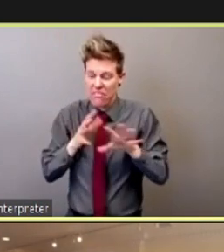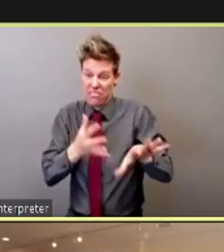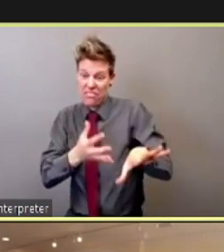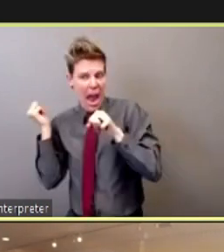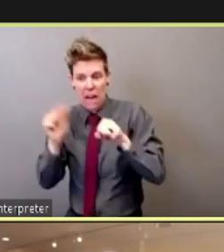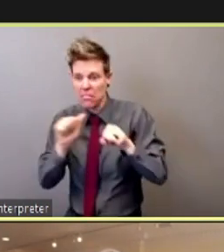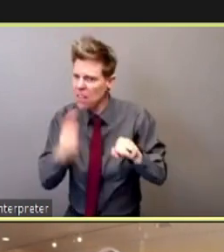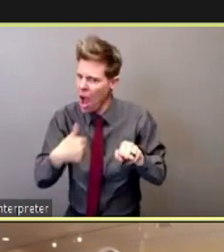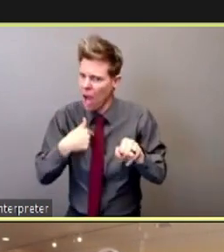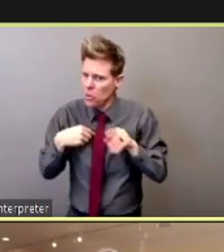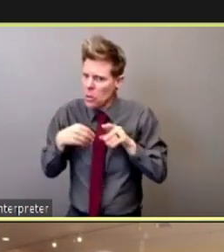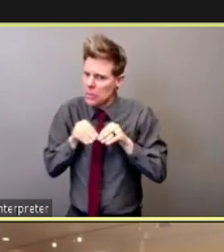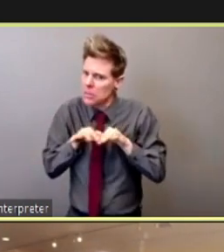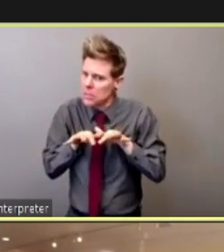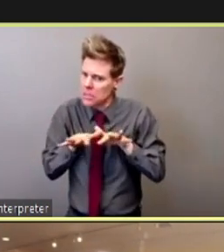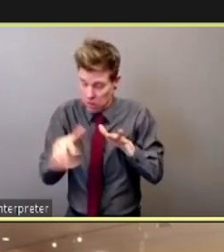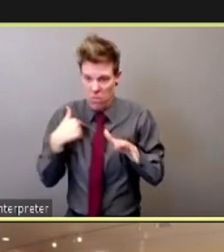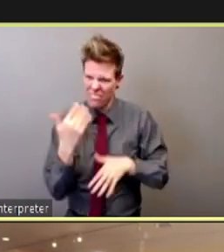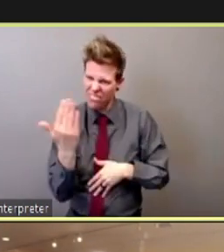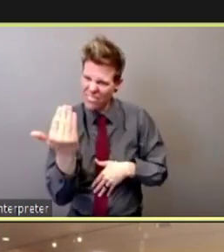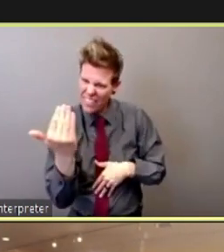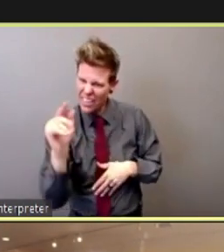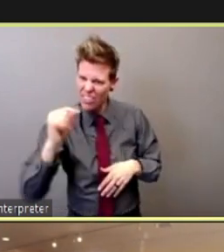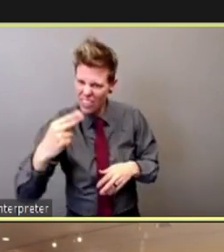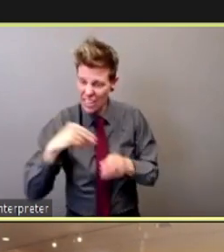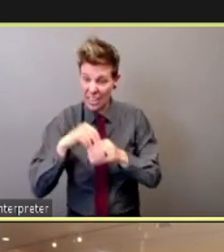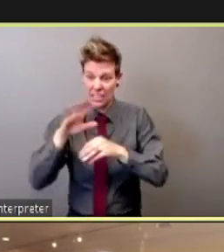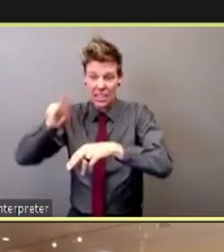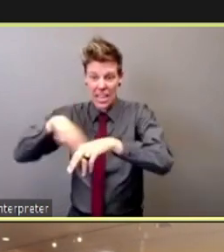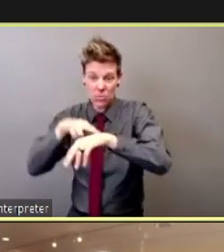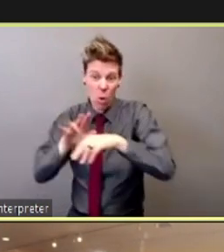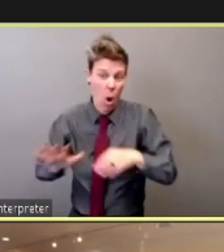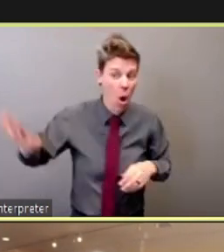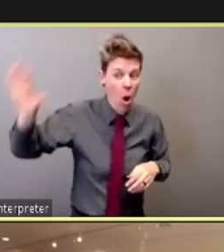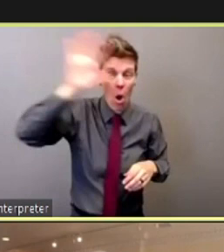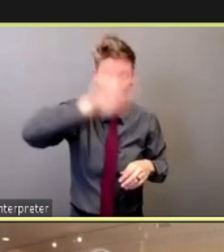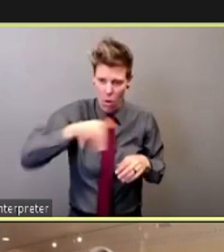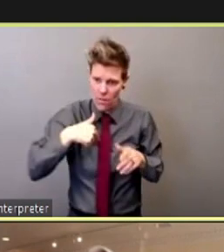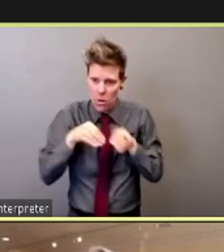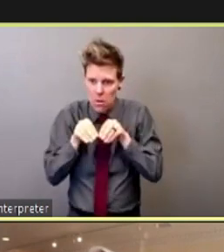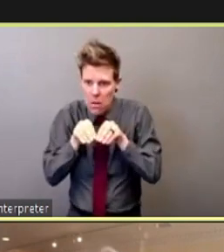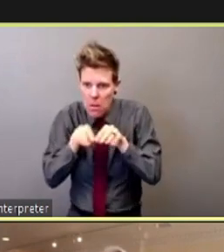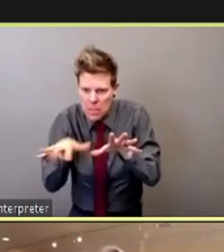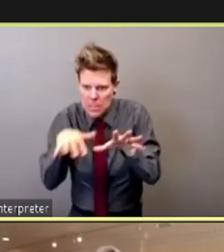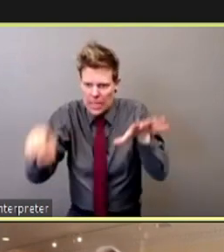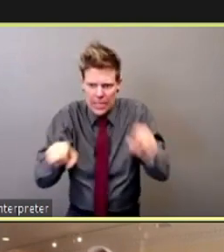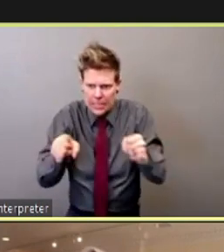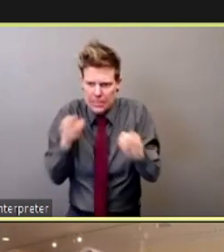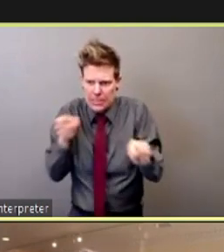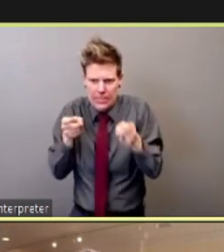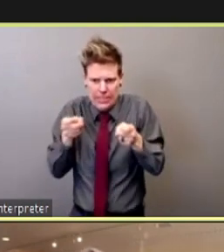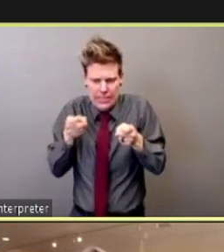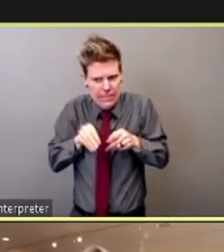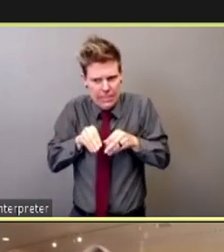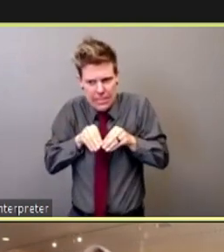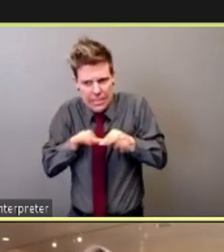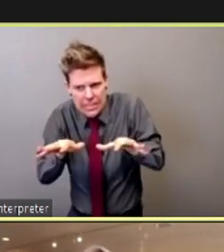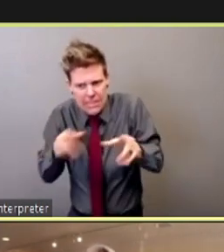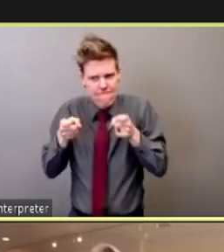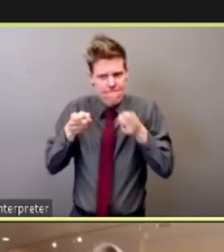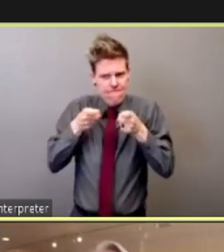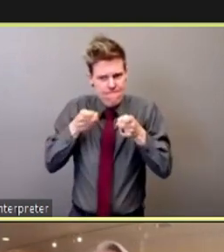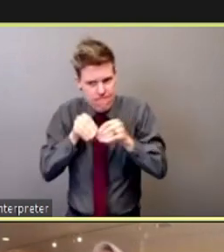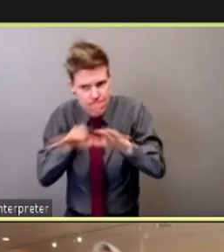incredible? Because we have less, right, of these public healthcare resources, of healthcare professionals for any number